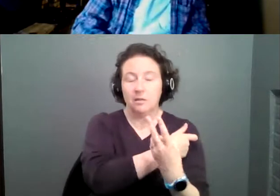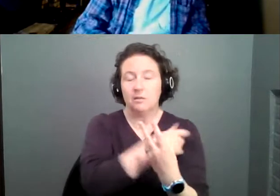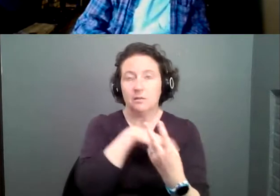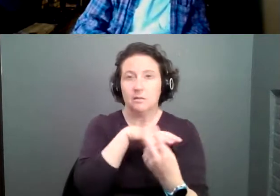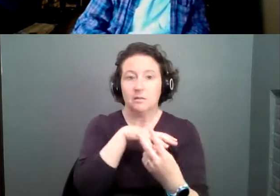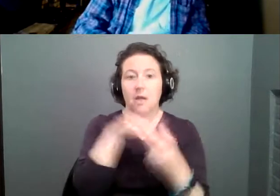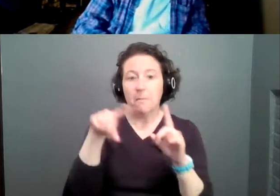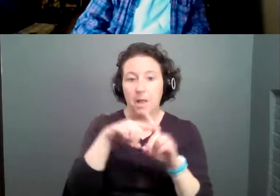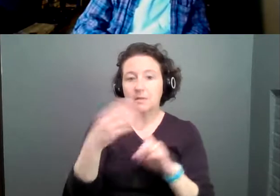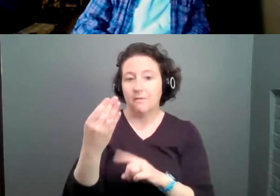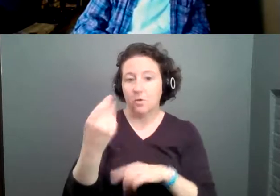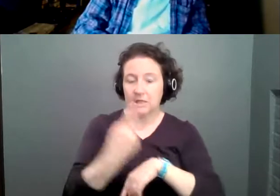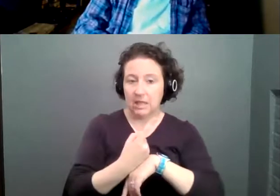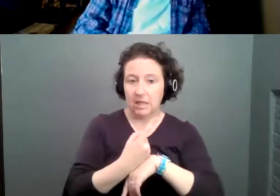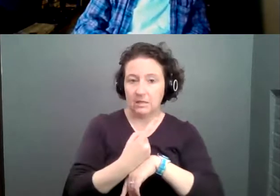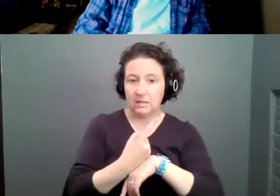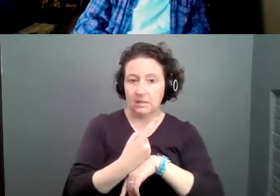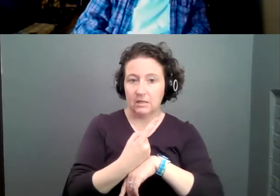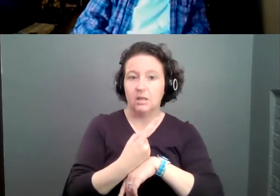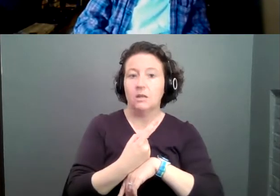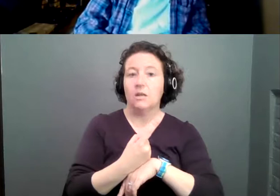plus 14 days,